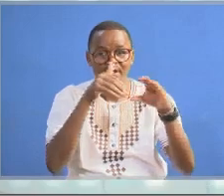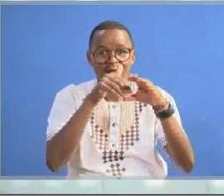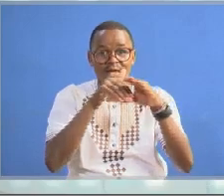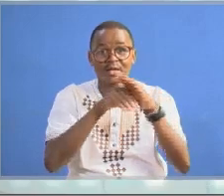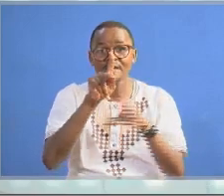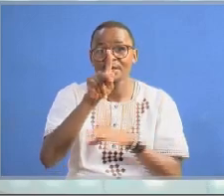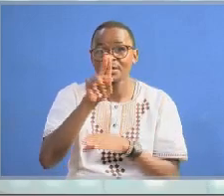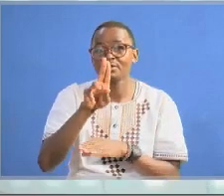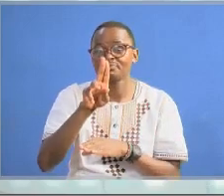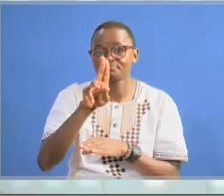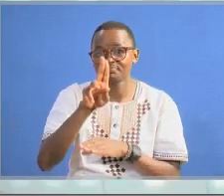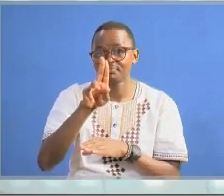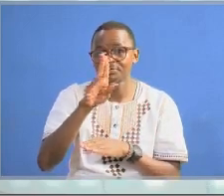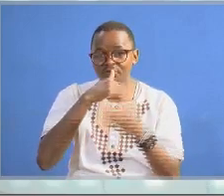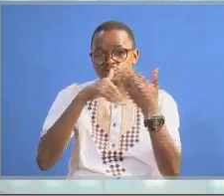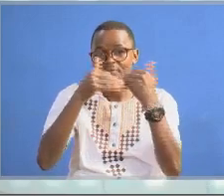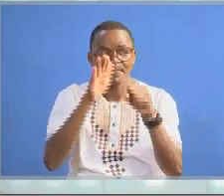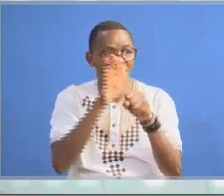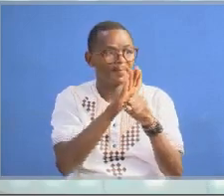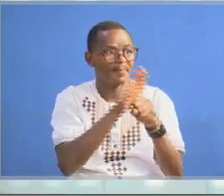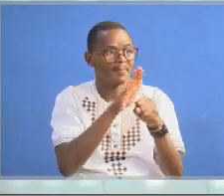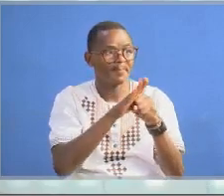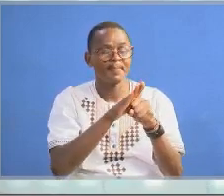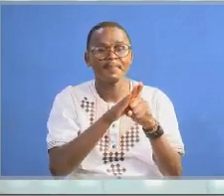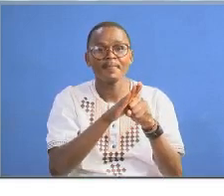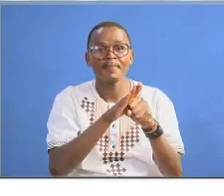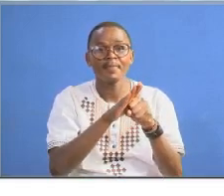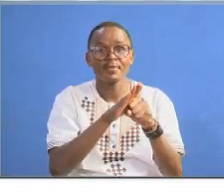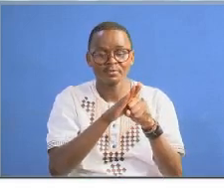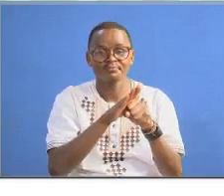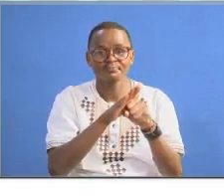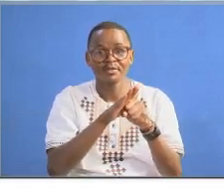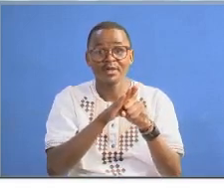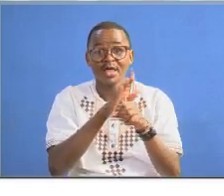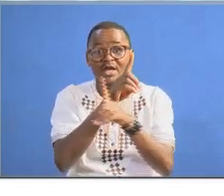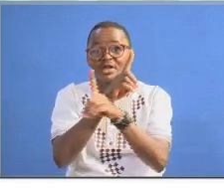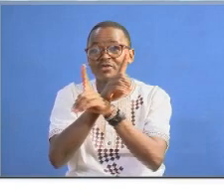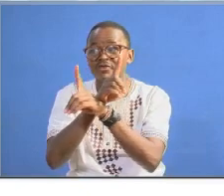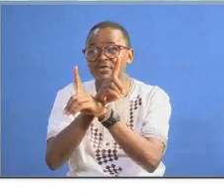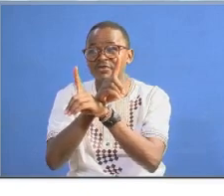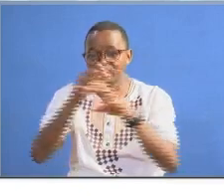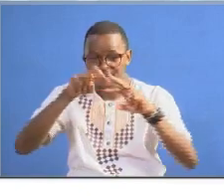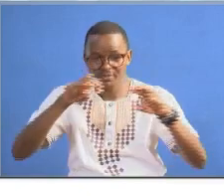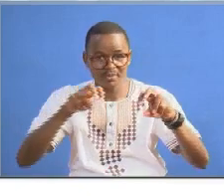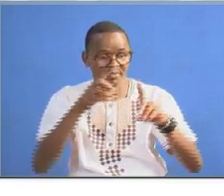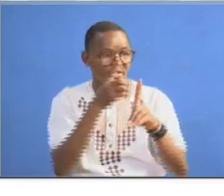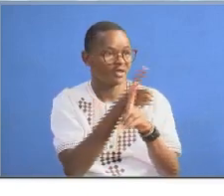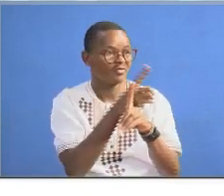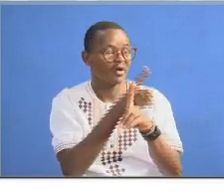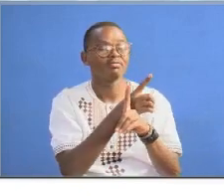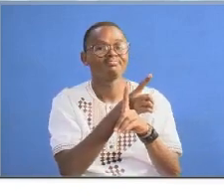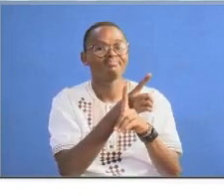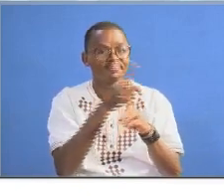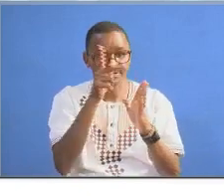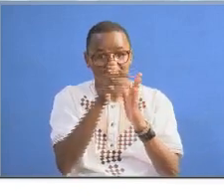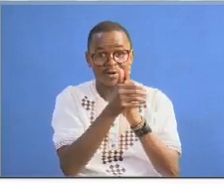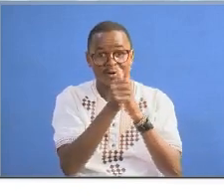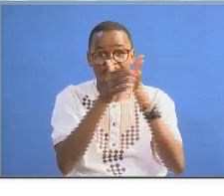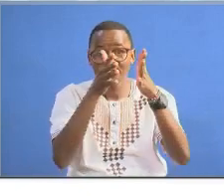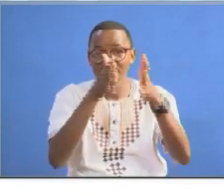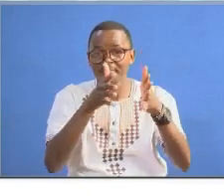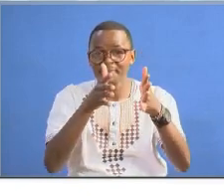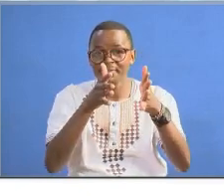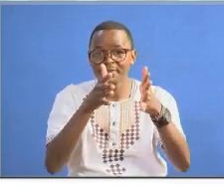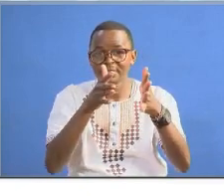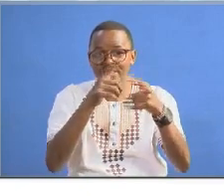University, as several people at least pursued the defense of their research to different stakeholders. This program happens